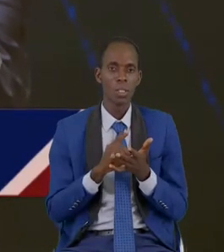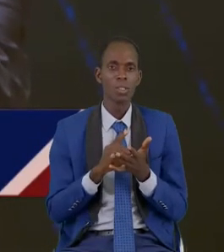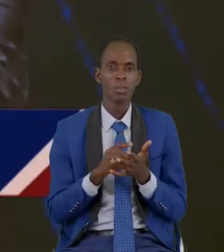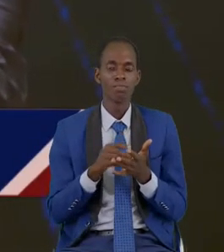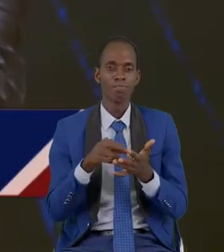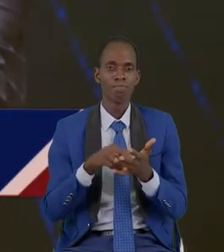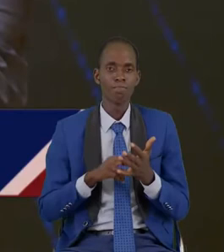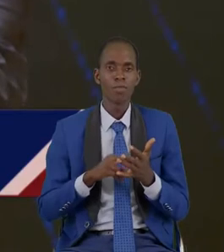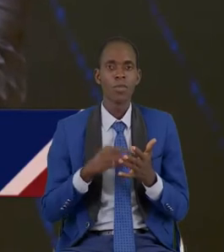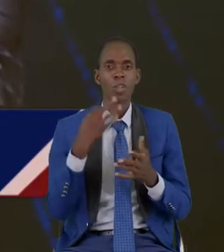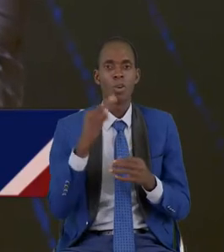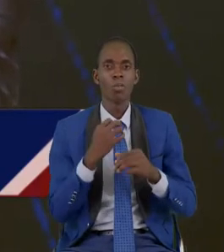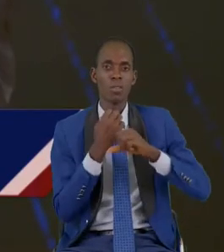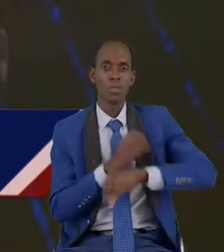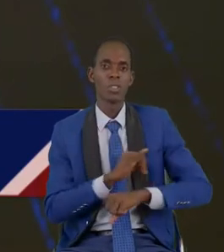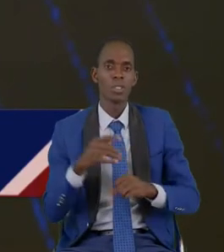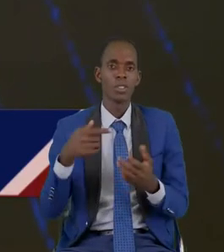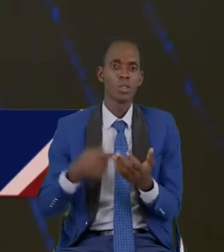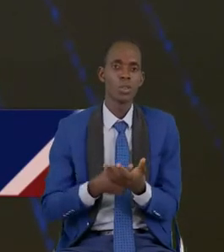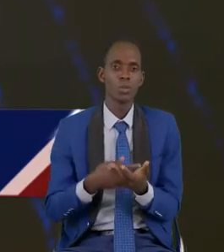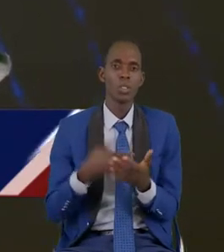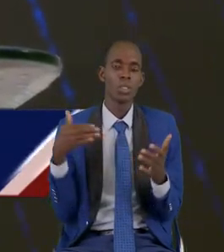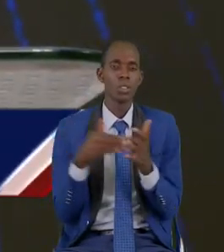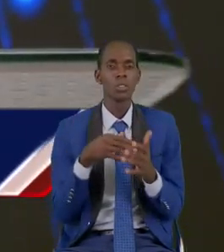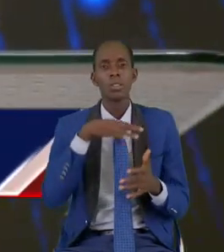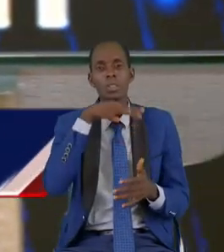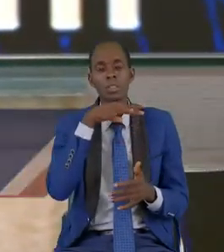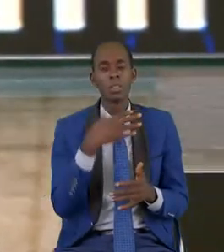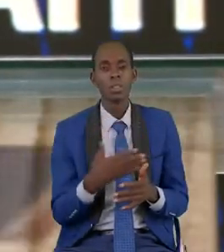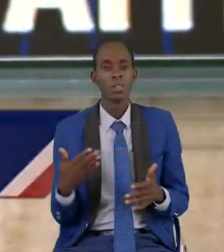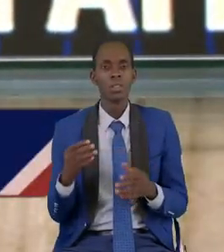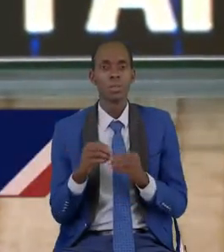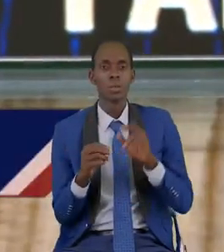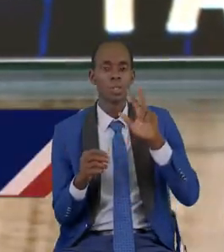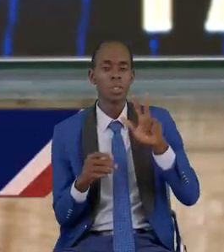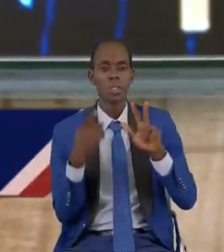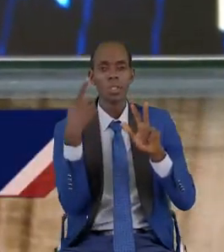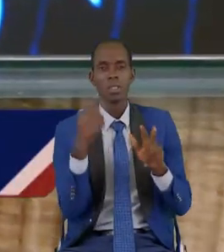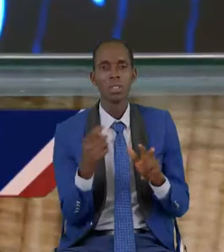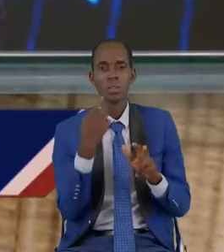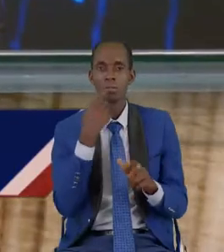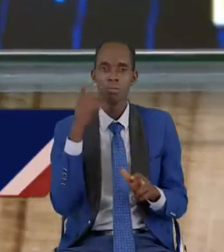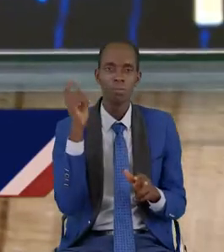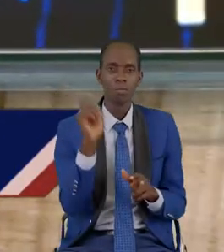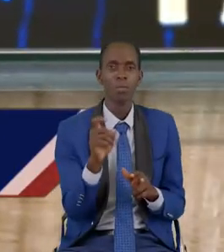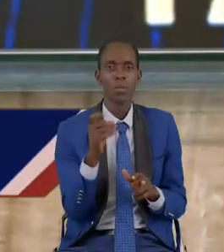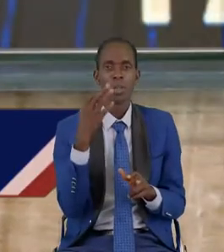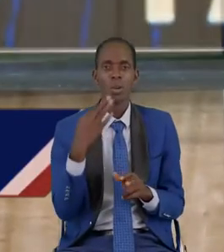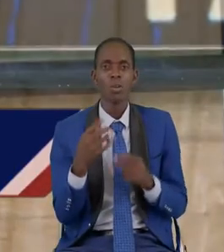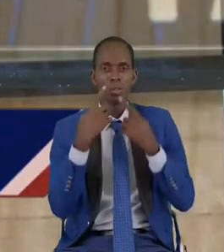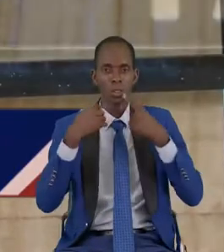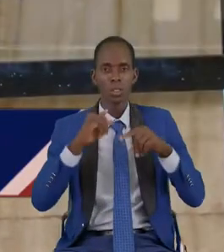the gospel against corruption. Number three, the decree of delivering the gospel